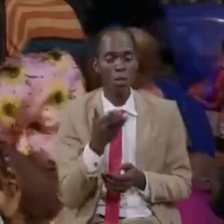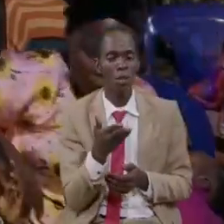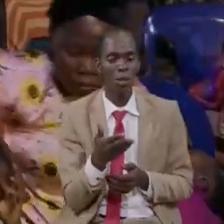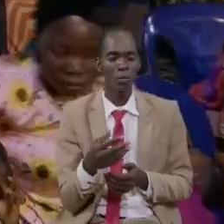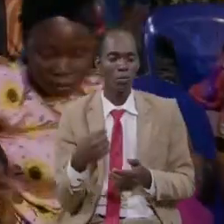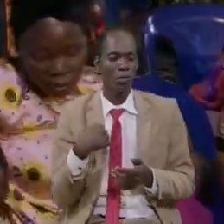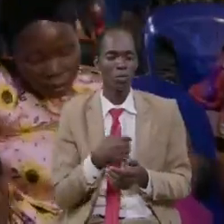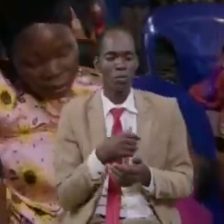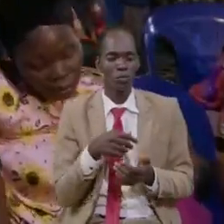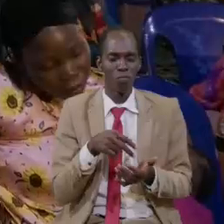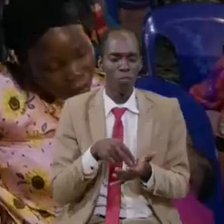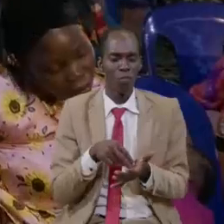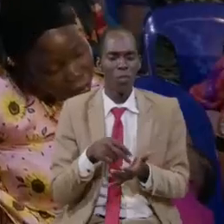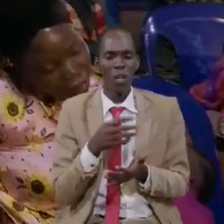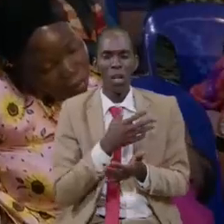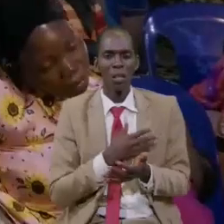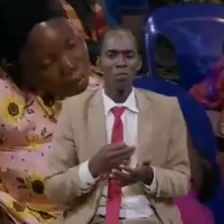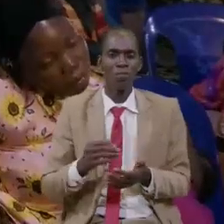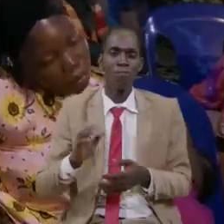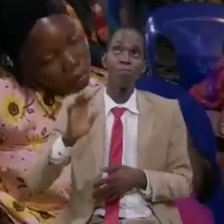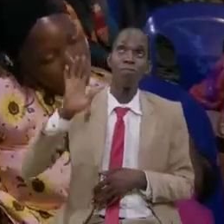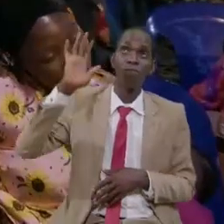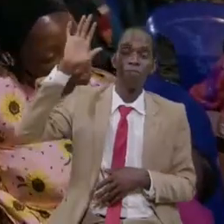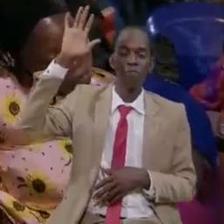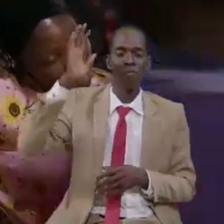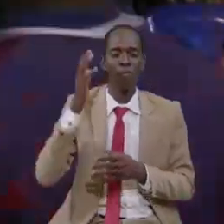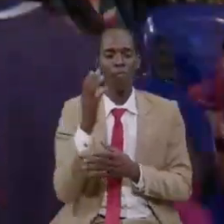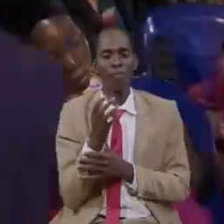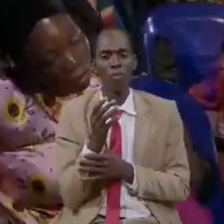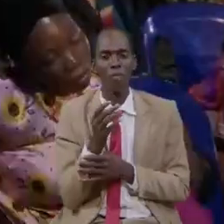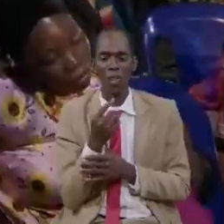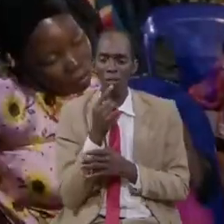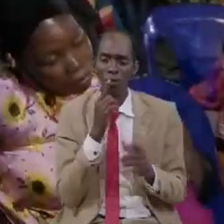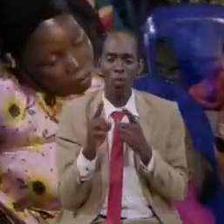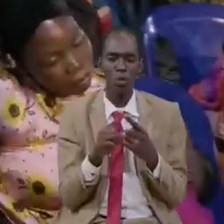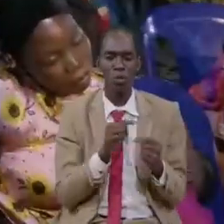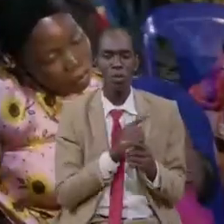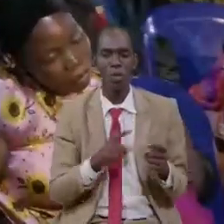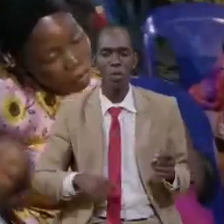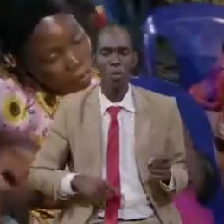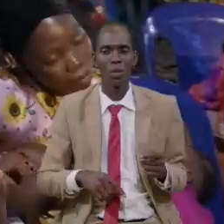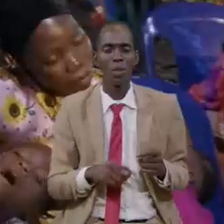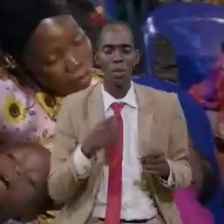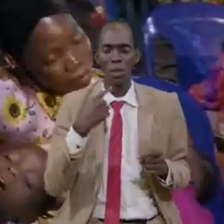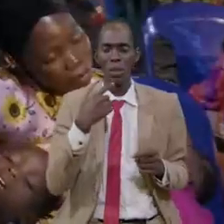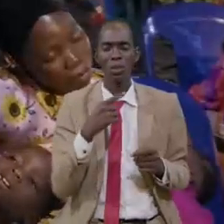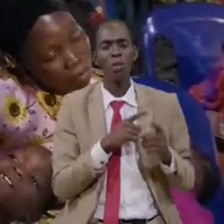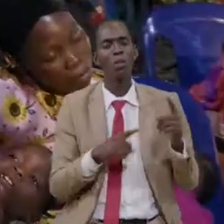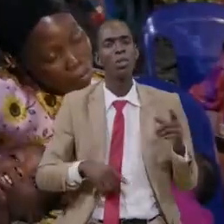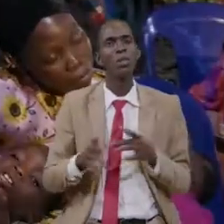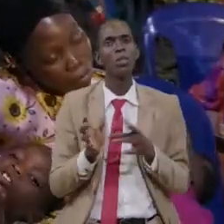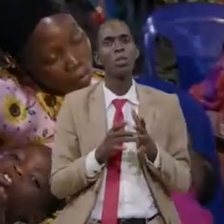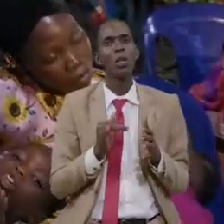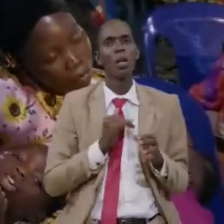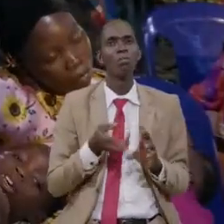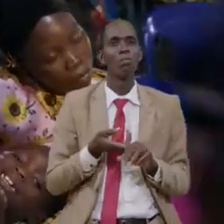you are raising up your hand, tell the Lord right there, Lord Jesus, I come out of my sin.